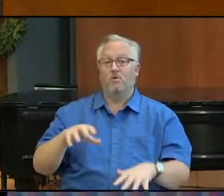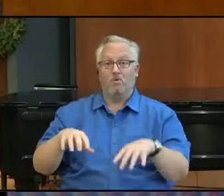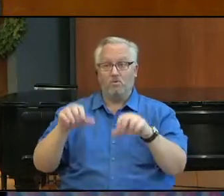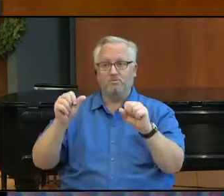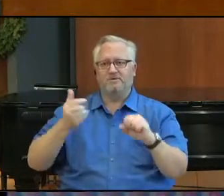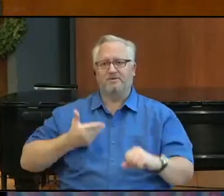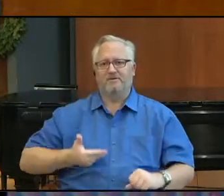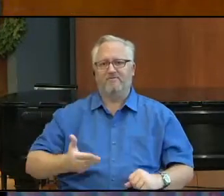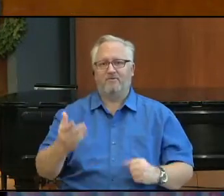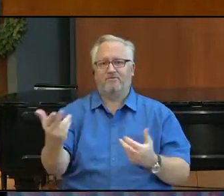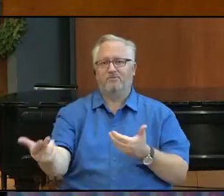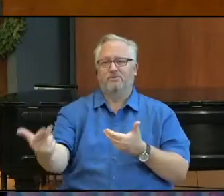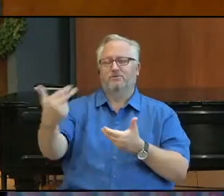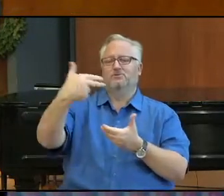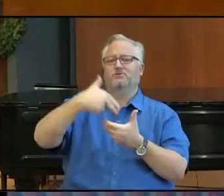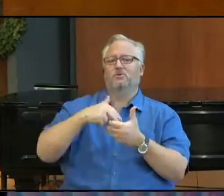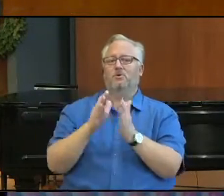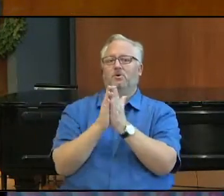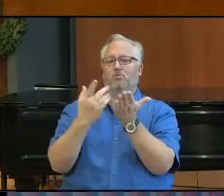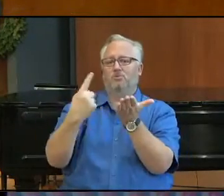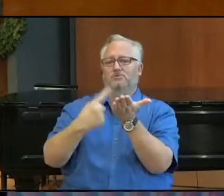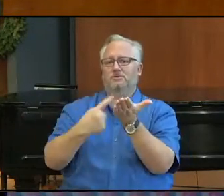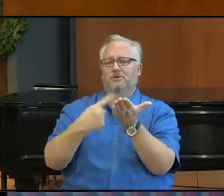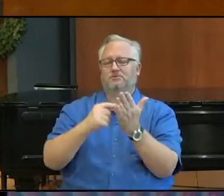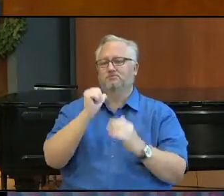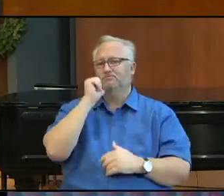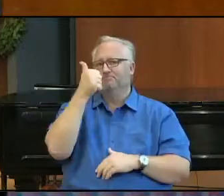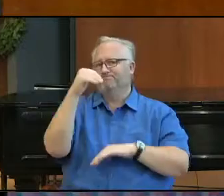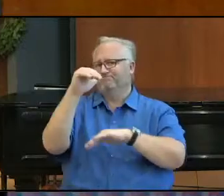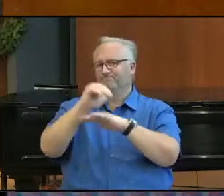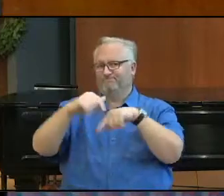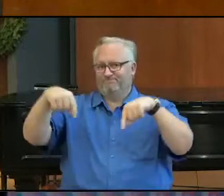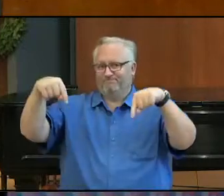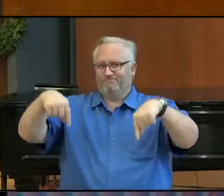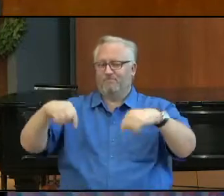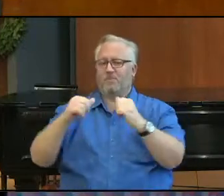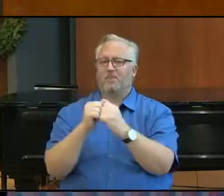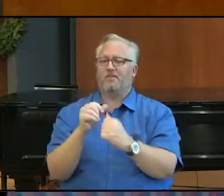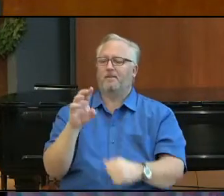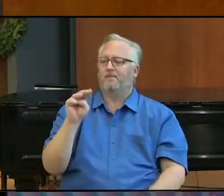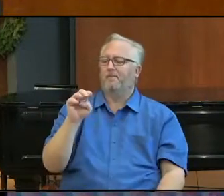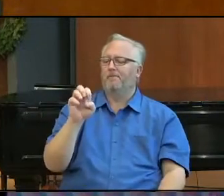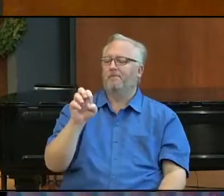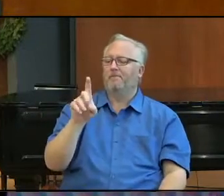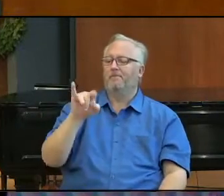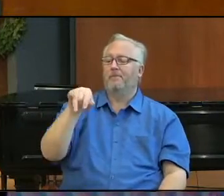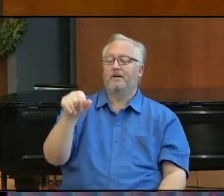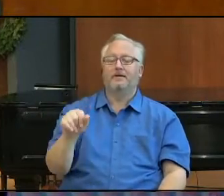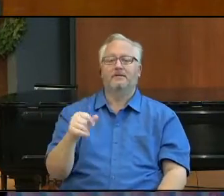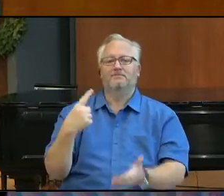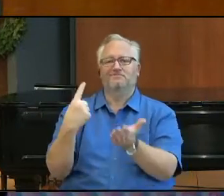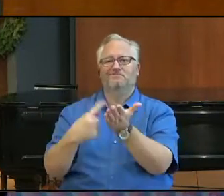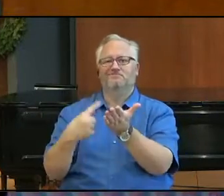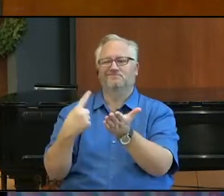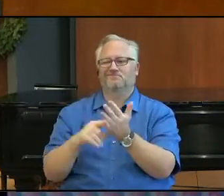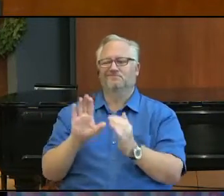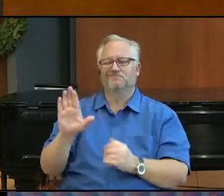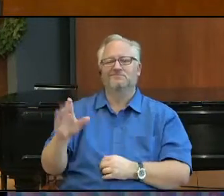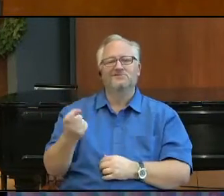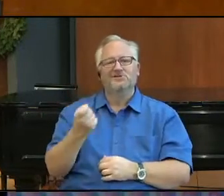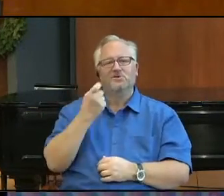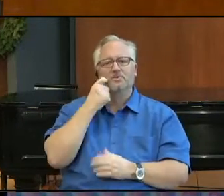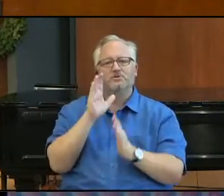book discussion tomorrow evening right here in the meeting house with Medea. She will be talking about her most recent